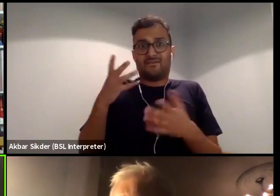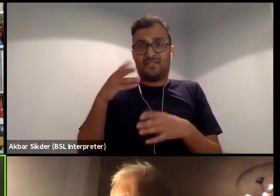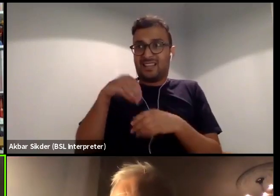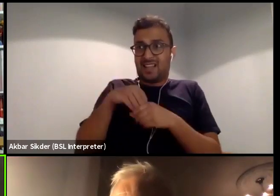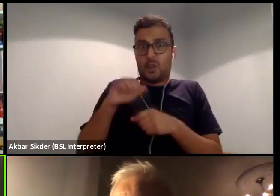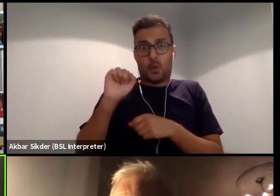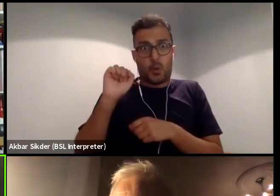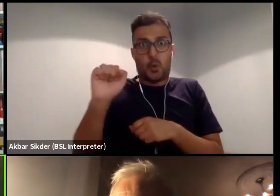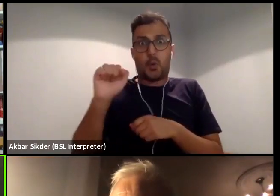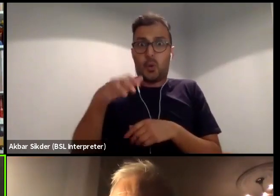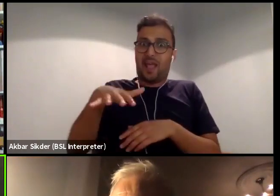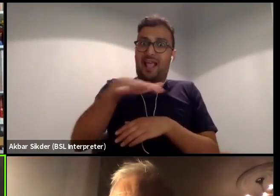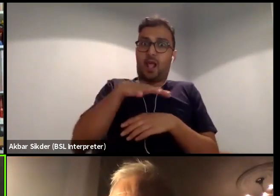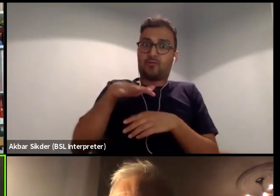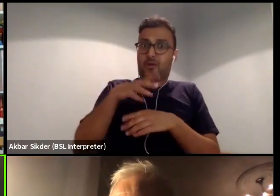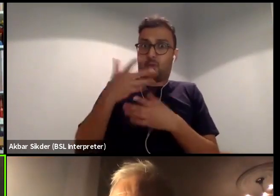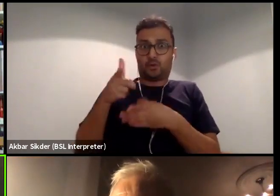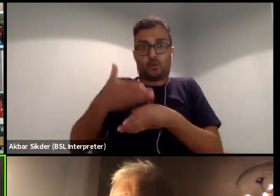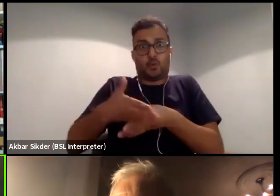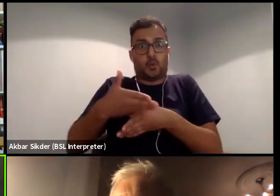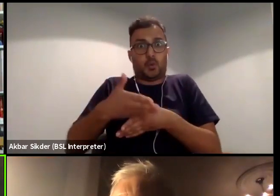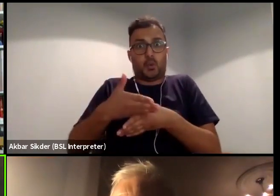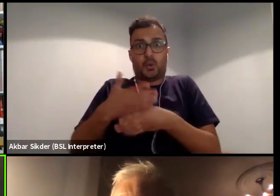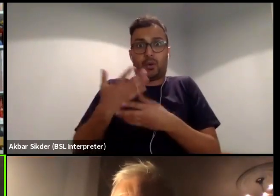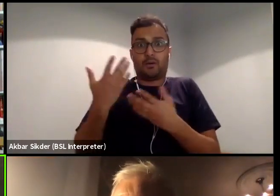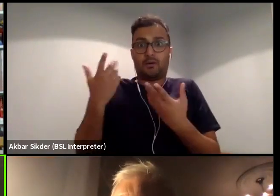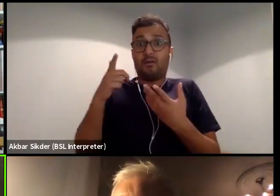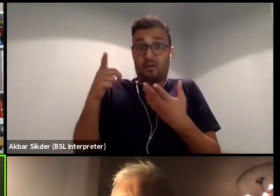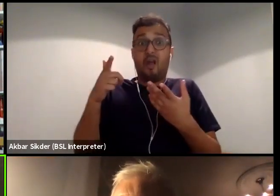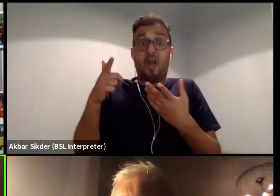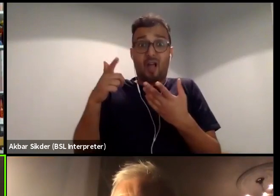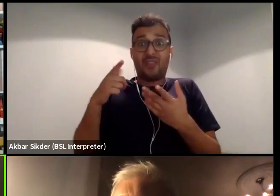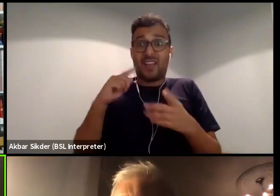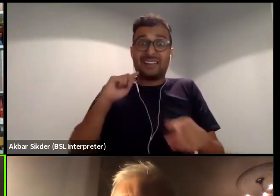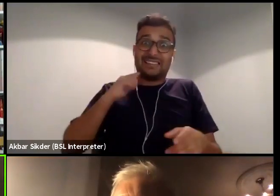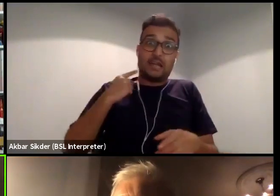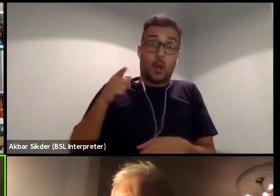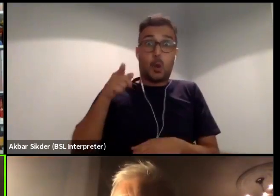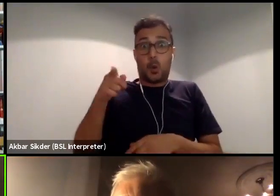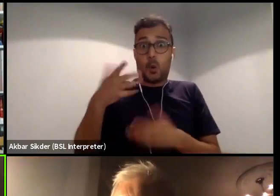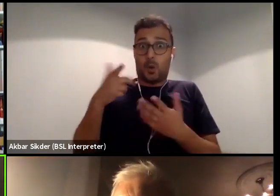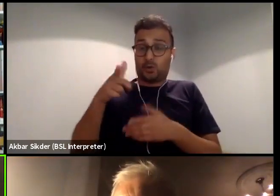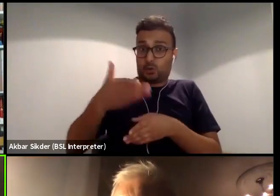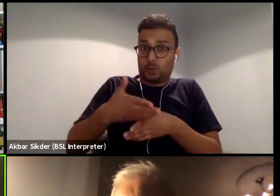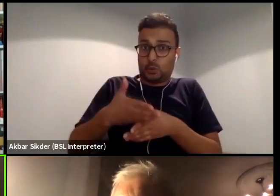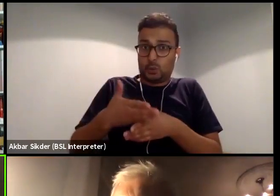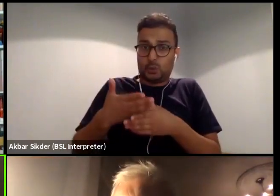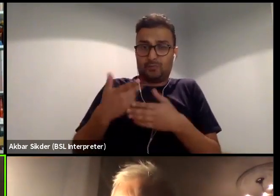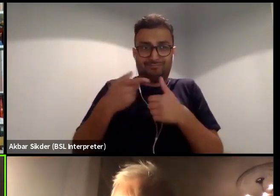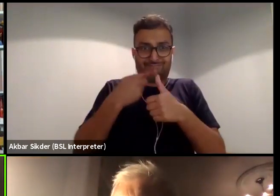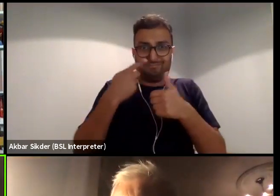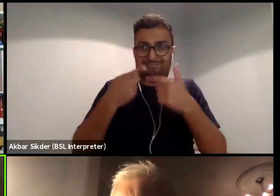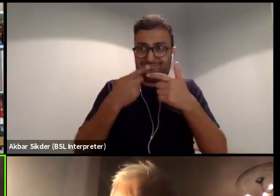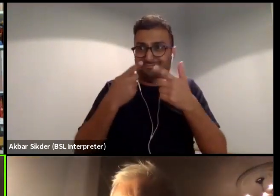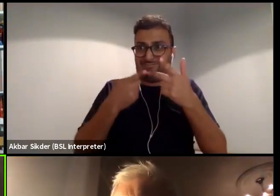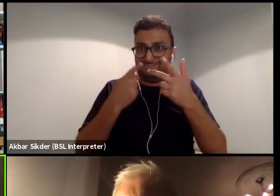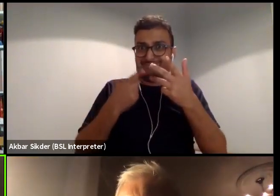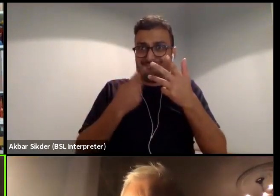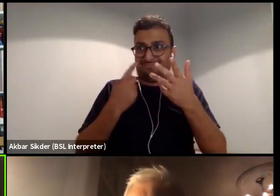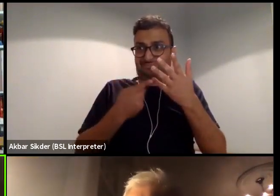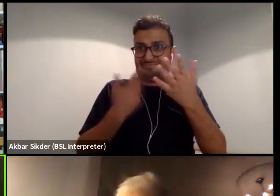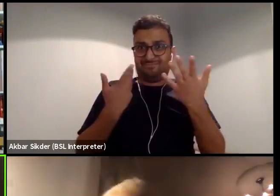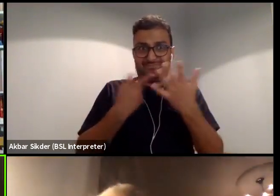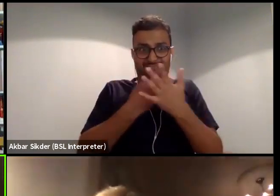surgery, combined with all the other things that we knew about that incident, that made it fairly clear that that terrorism was